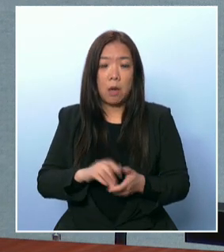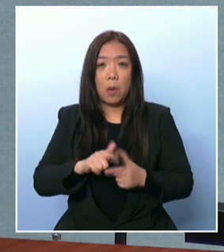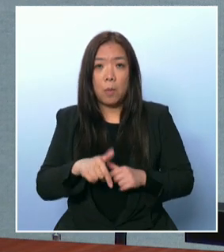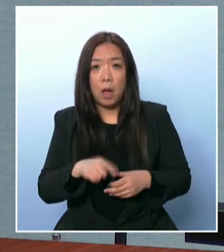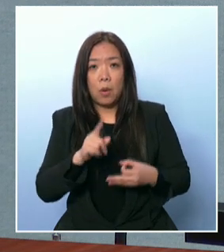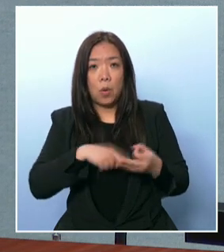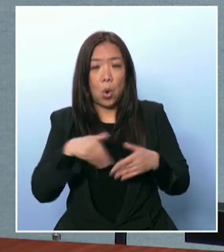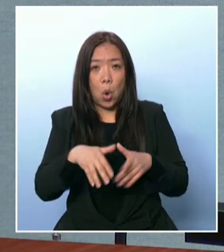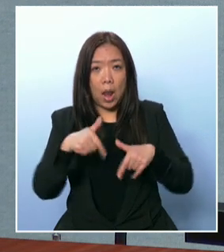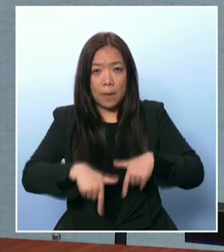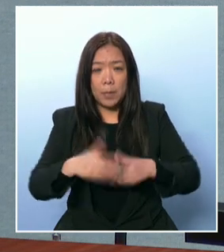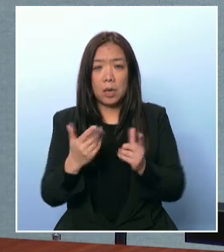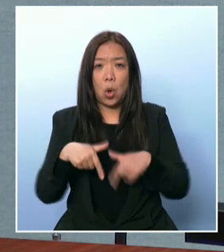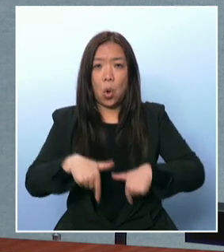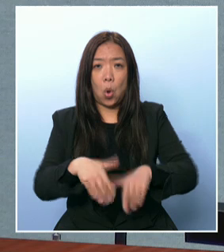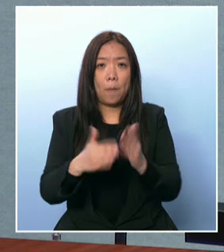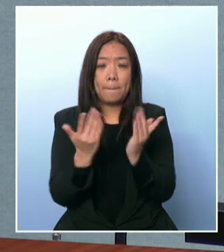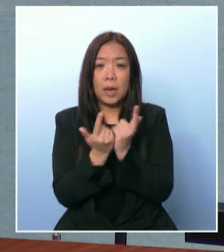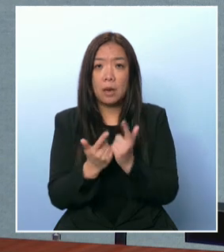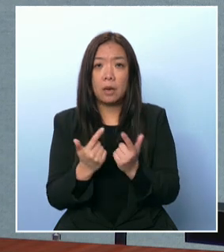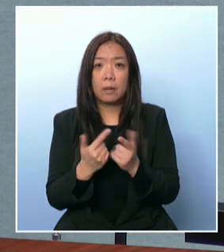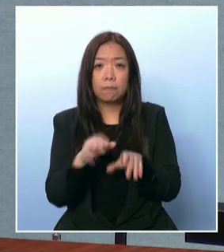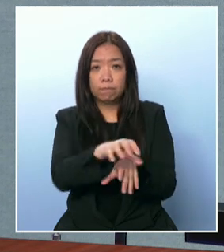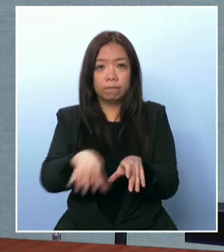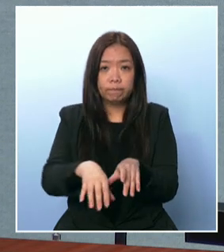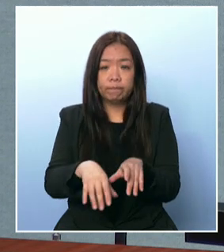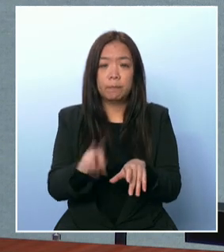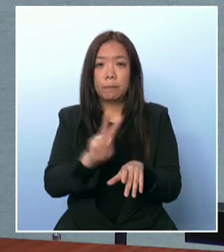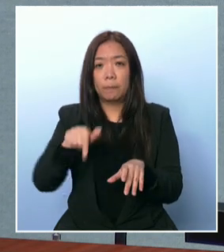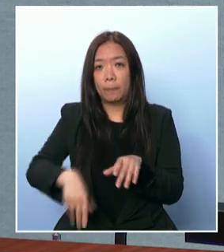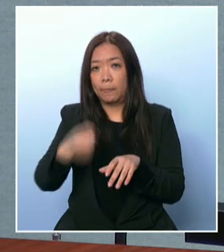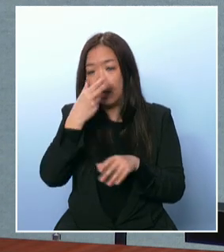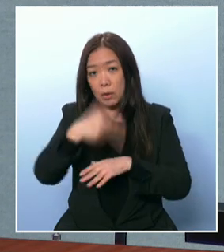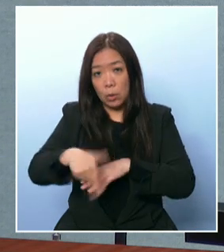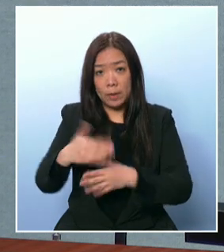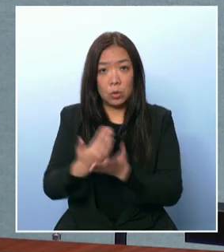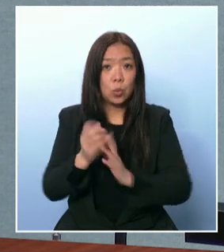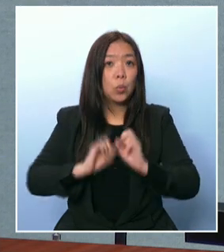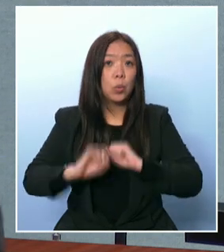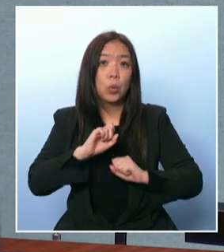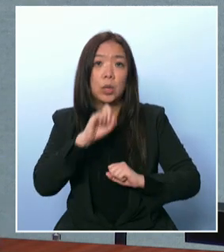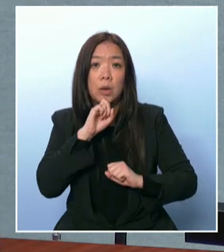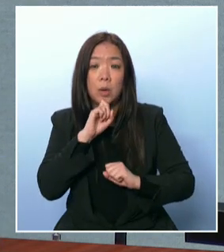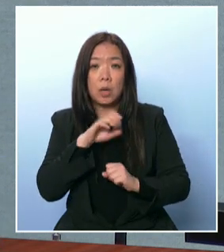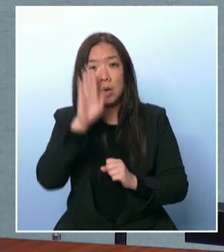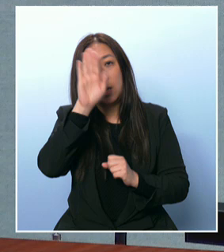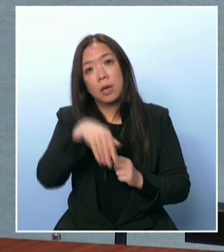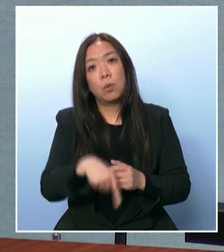in Jiangsu, Henan, and Hubei, there are a lot of international medical activities